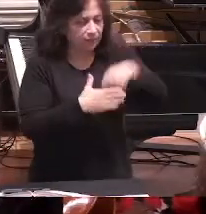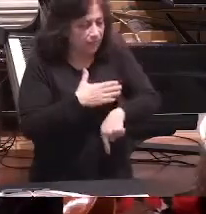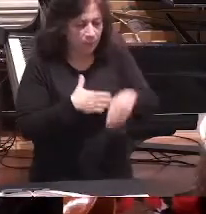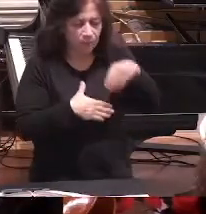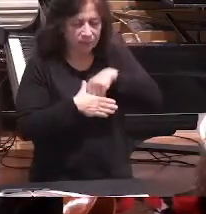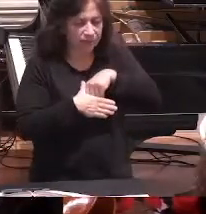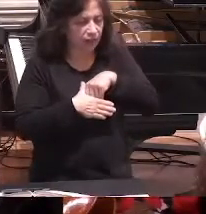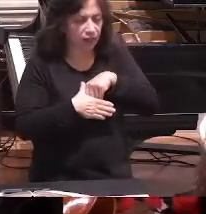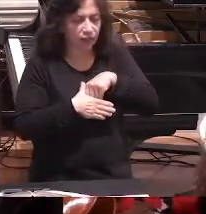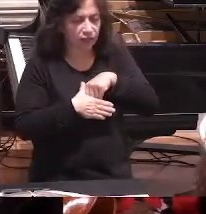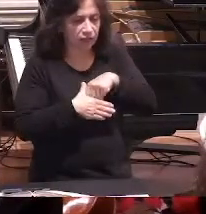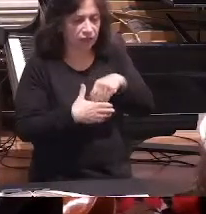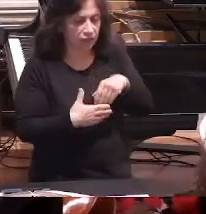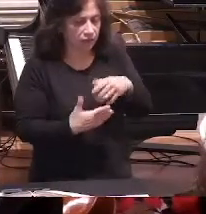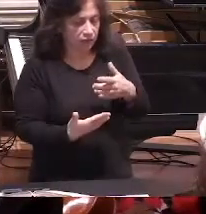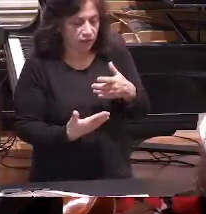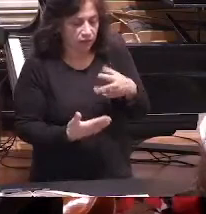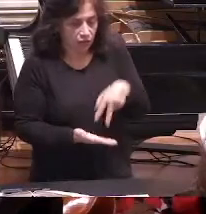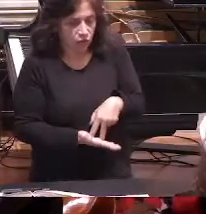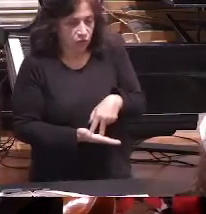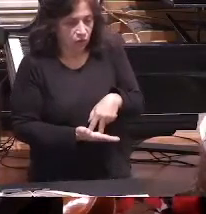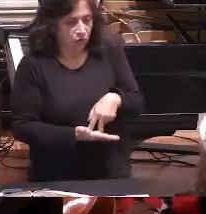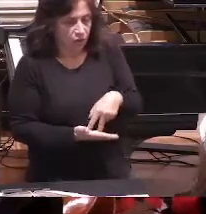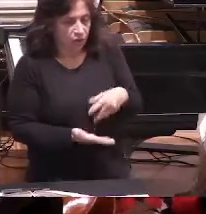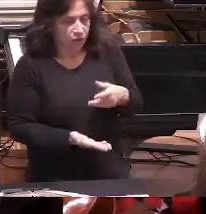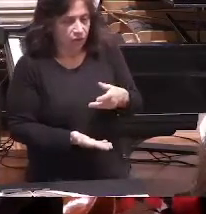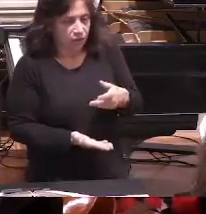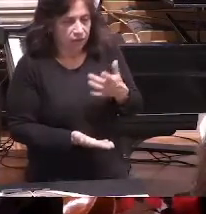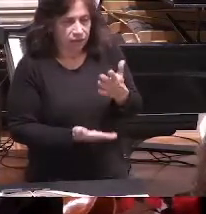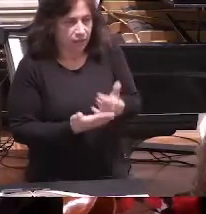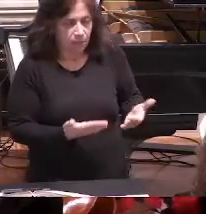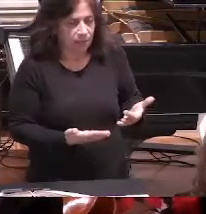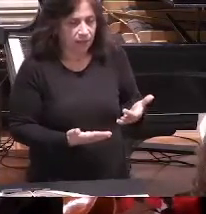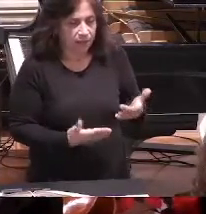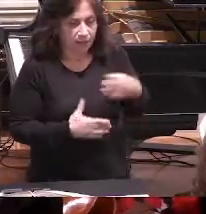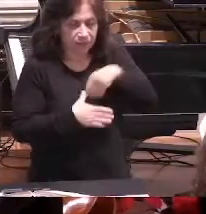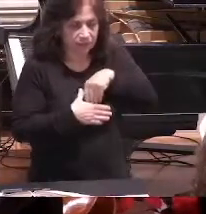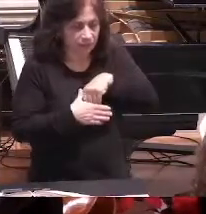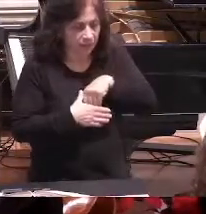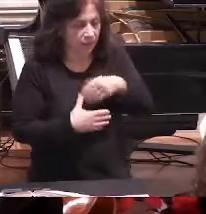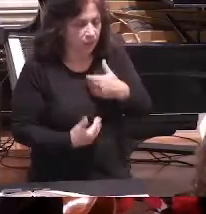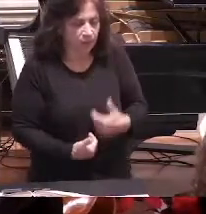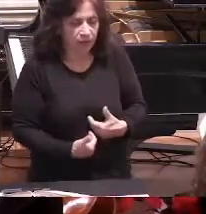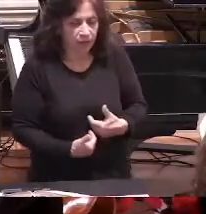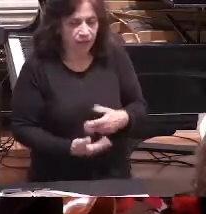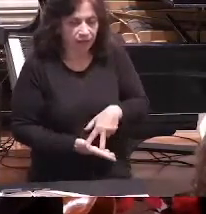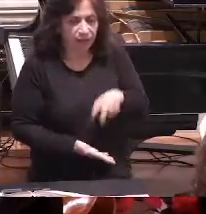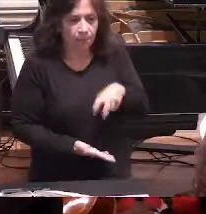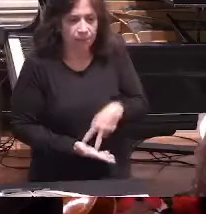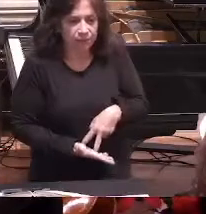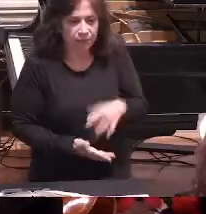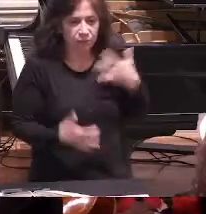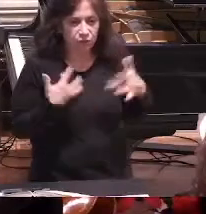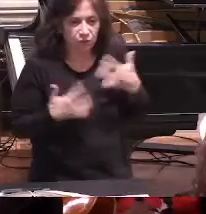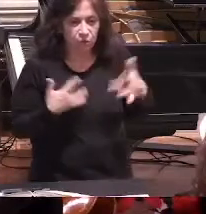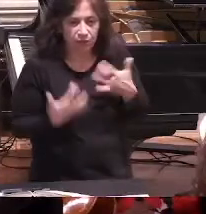me. As I stood there, something deep inside of me leapt with